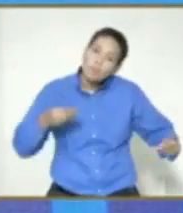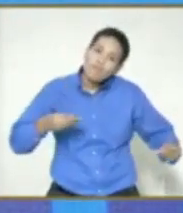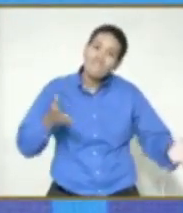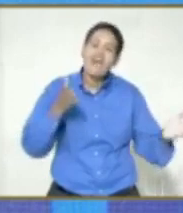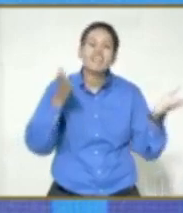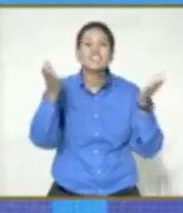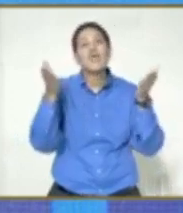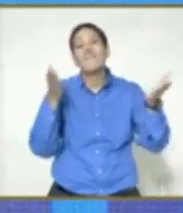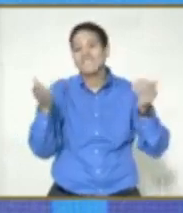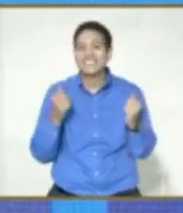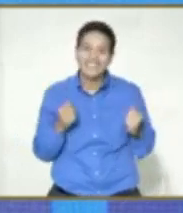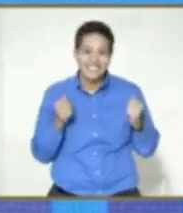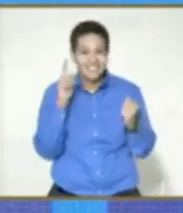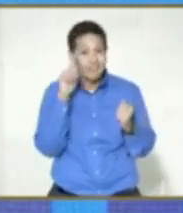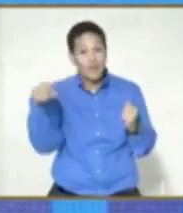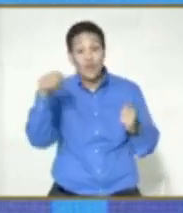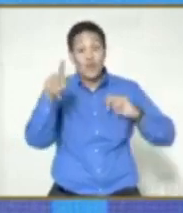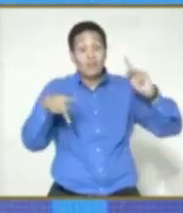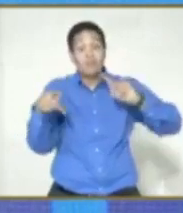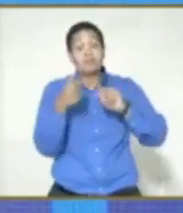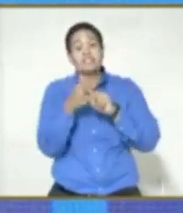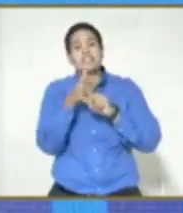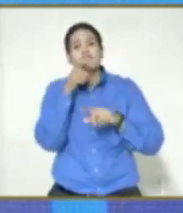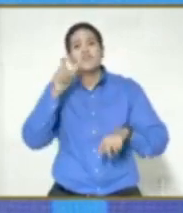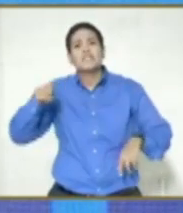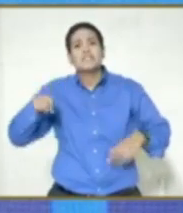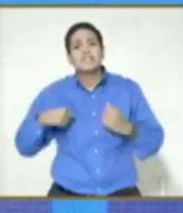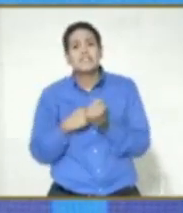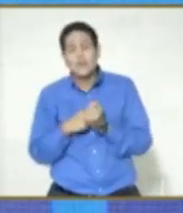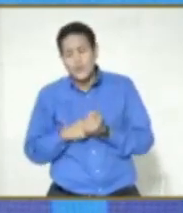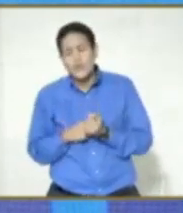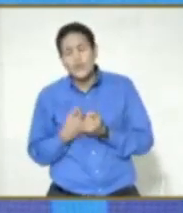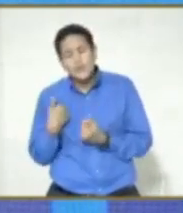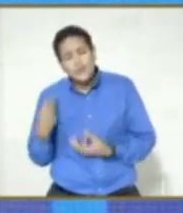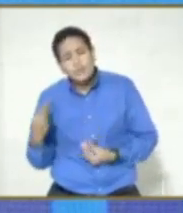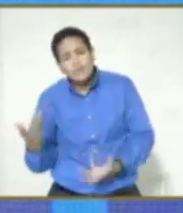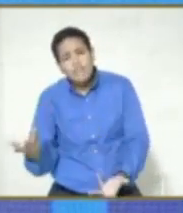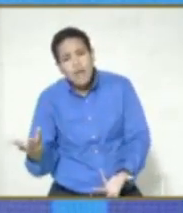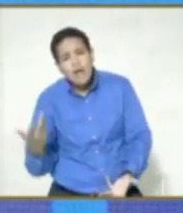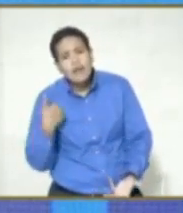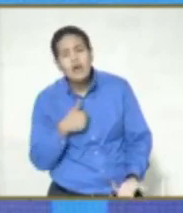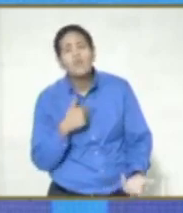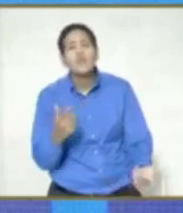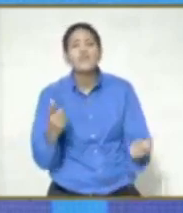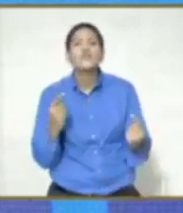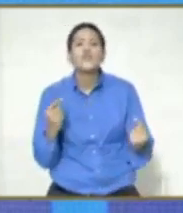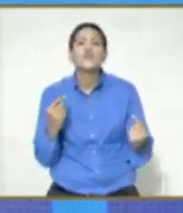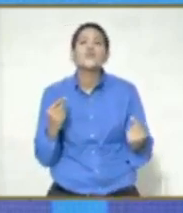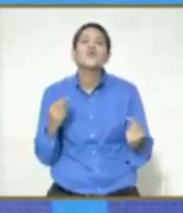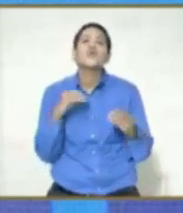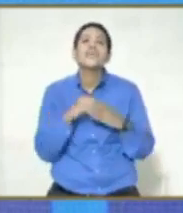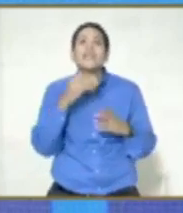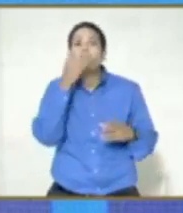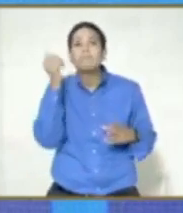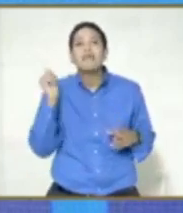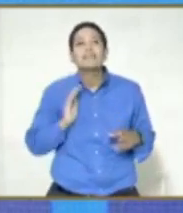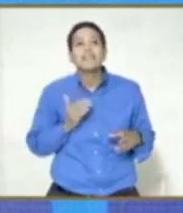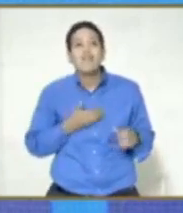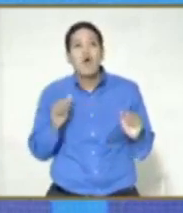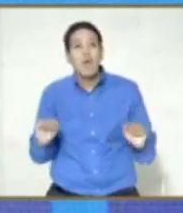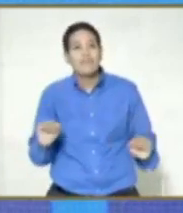service for those persons who are in need, and we are doing so within the best of our ability.